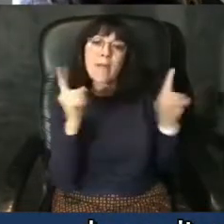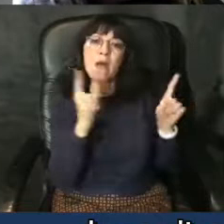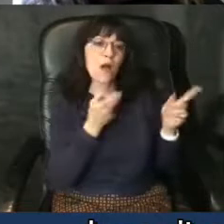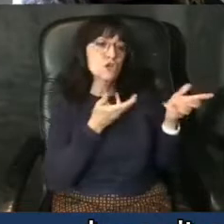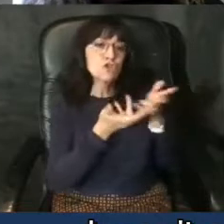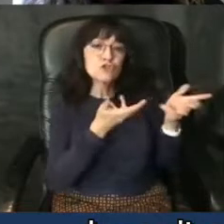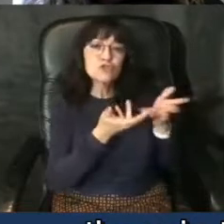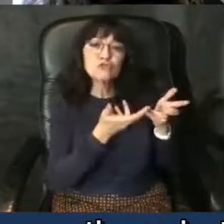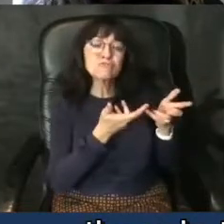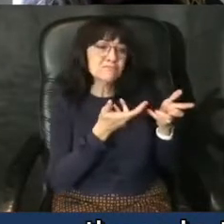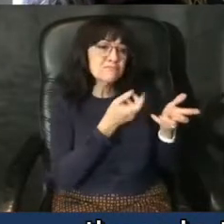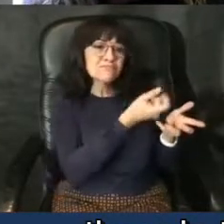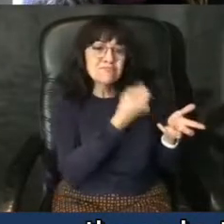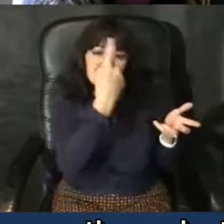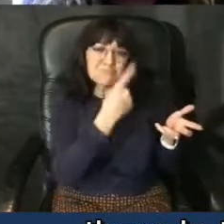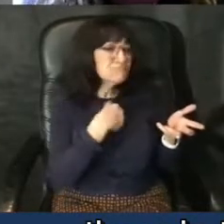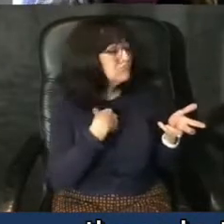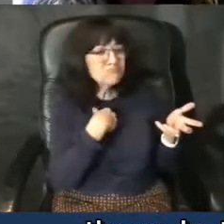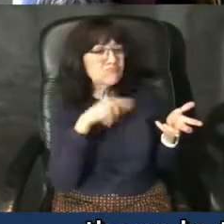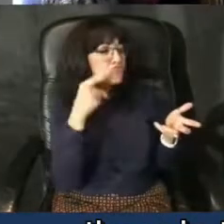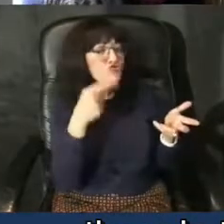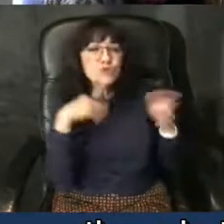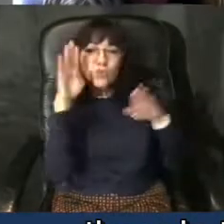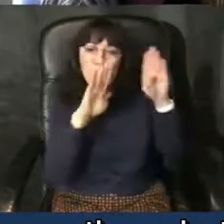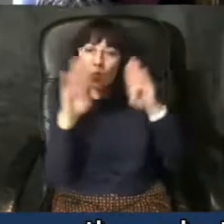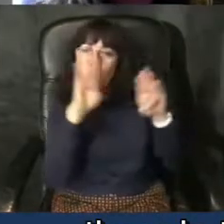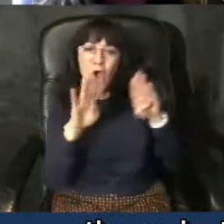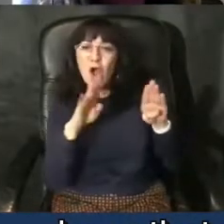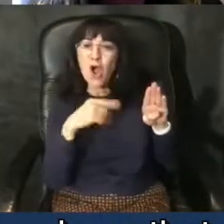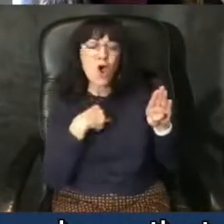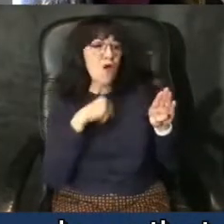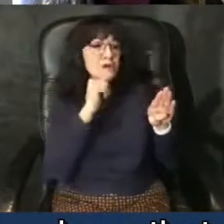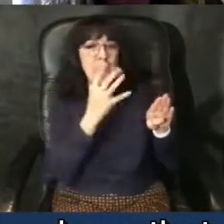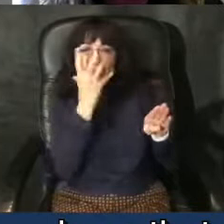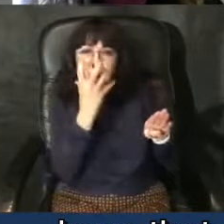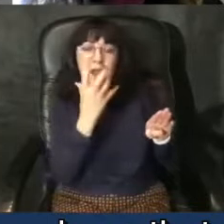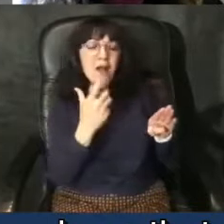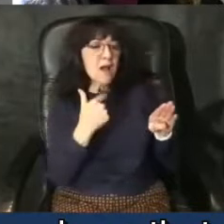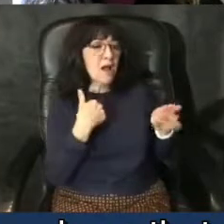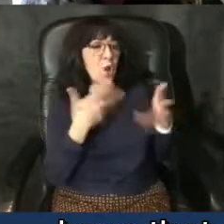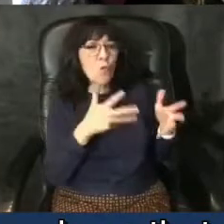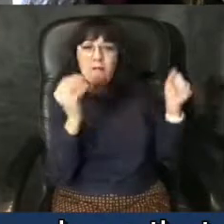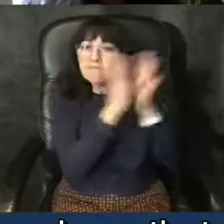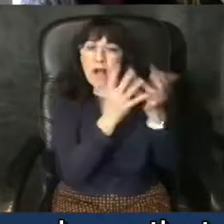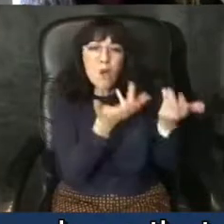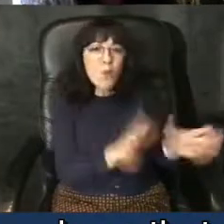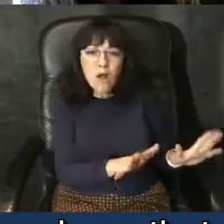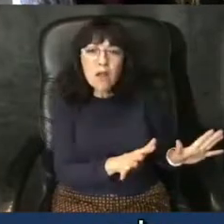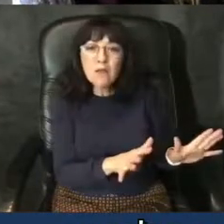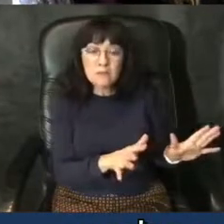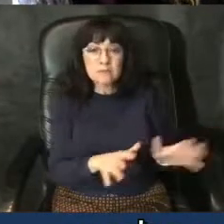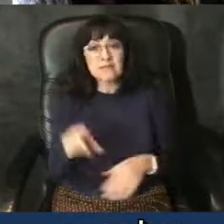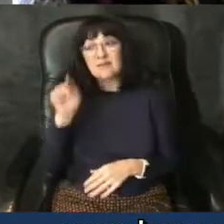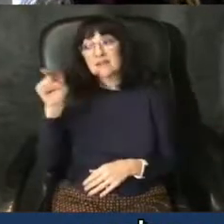really wonderful things out there in that, and we really want to make sure that families have that. It's a free service for you. You get 5